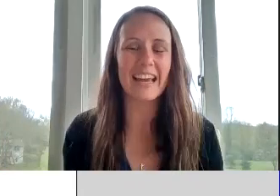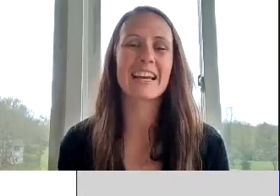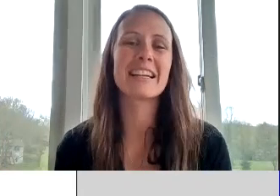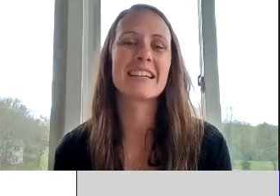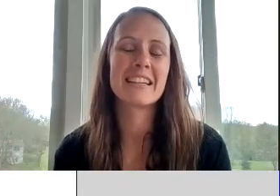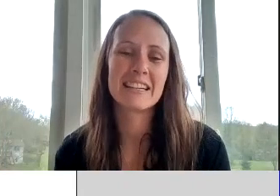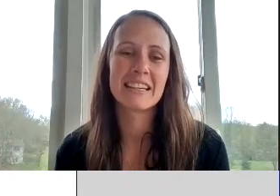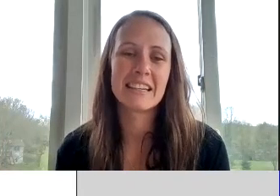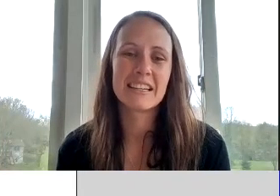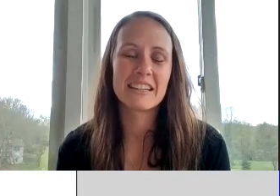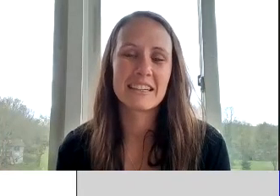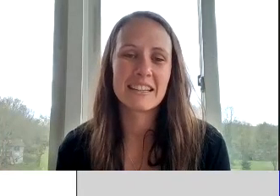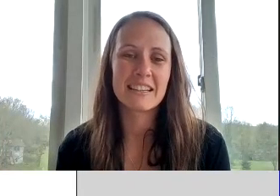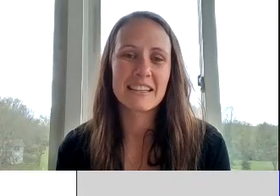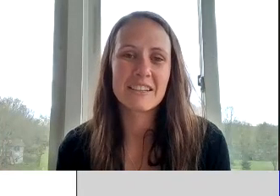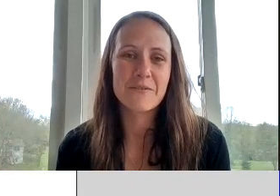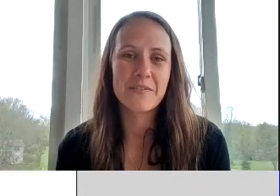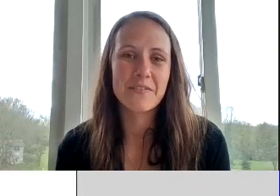he?